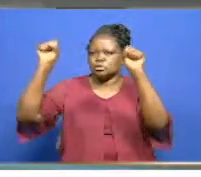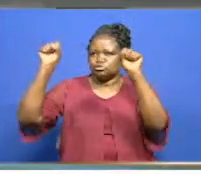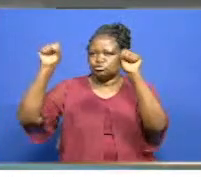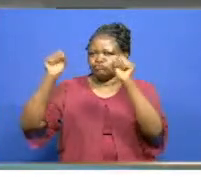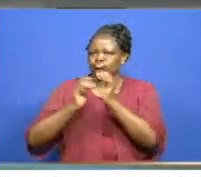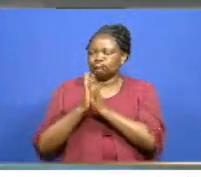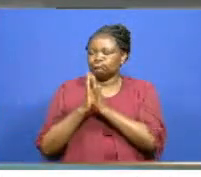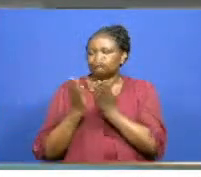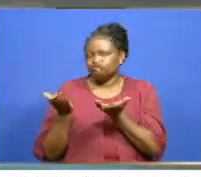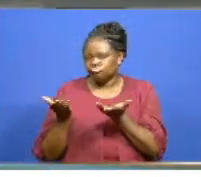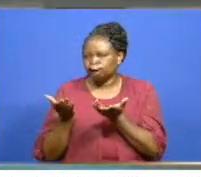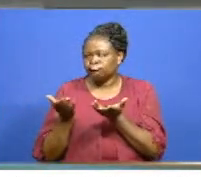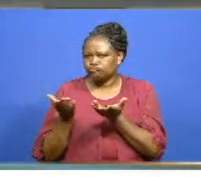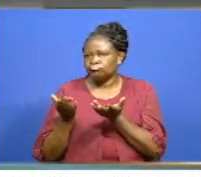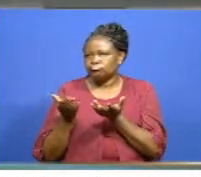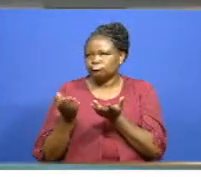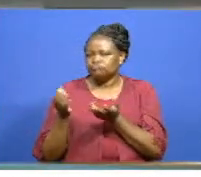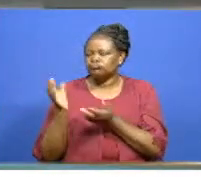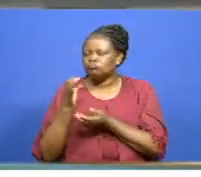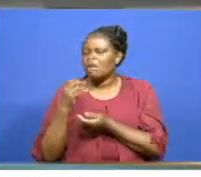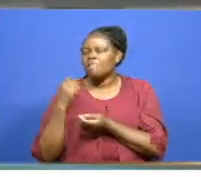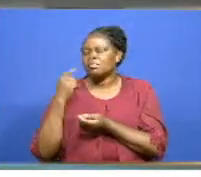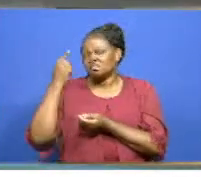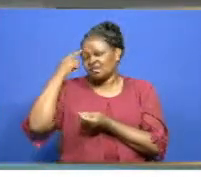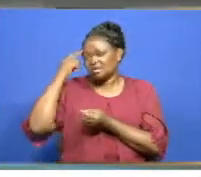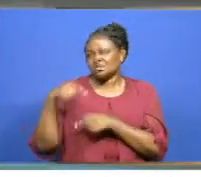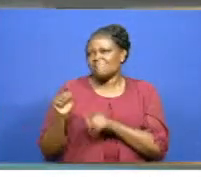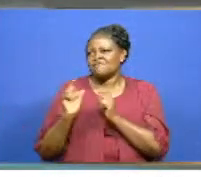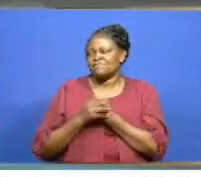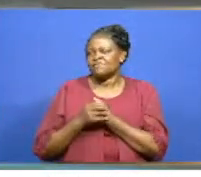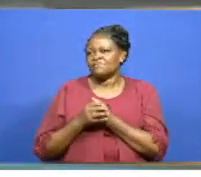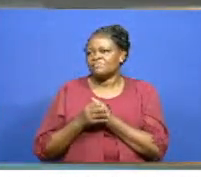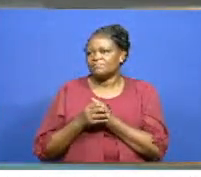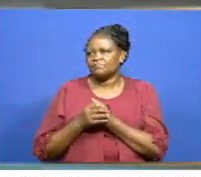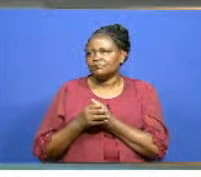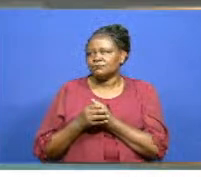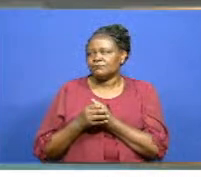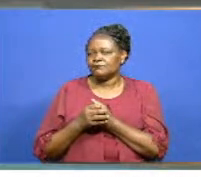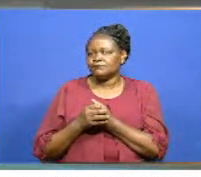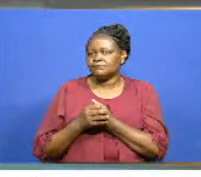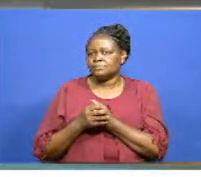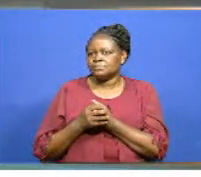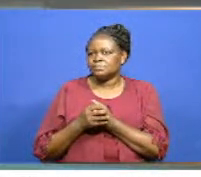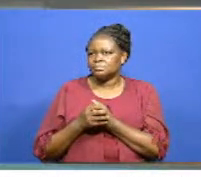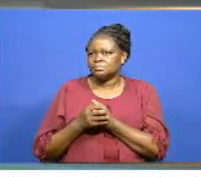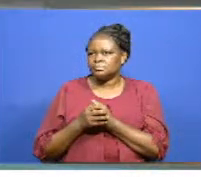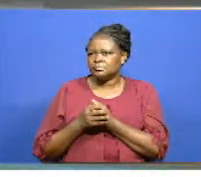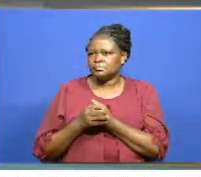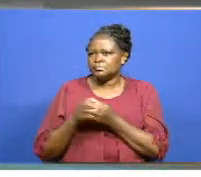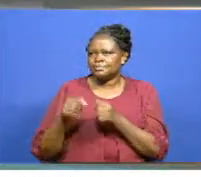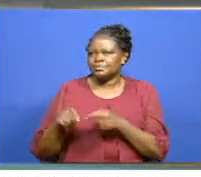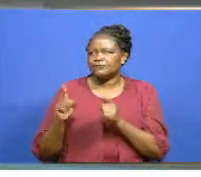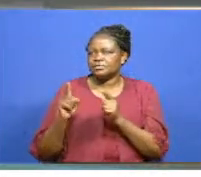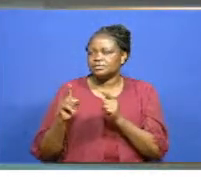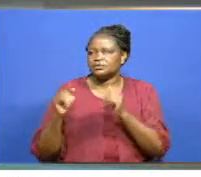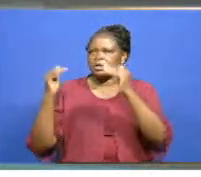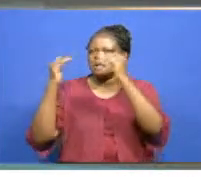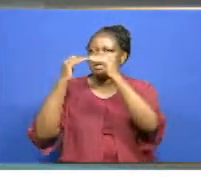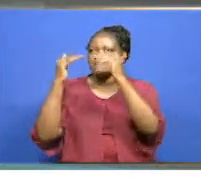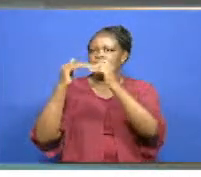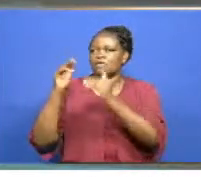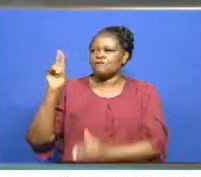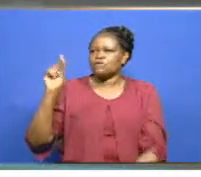not expect that, because I think he is still extremely elitist. He is still at the level of the United